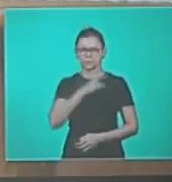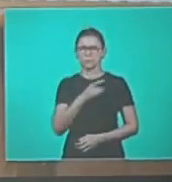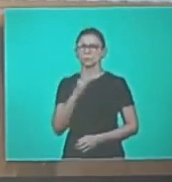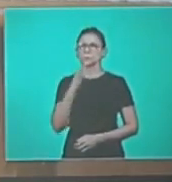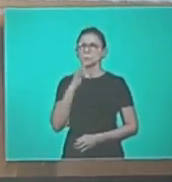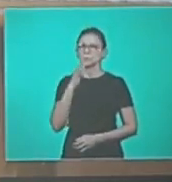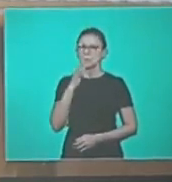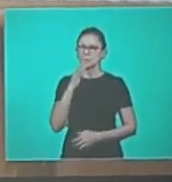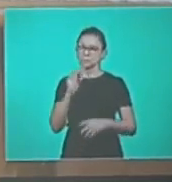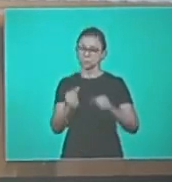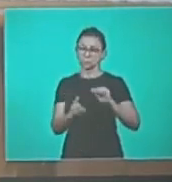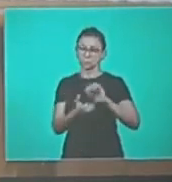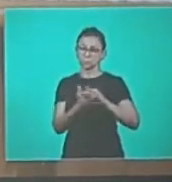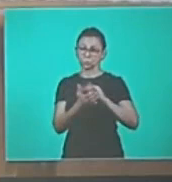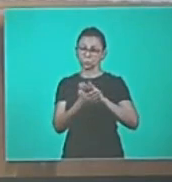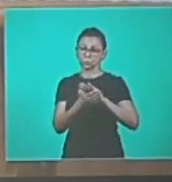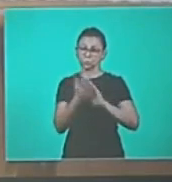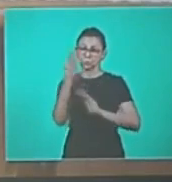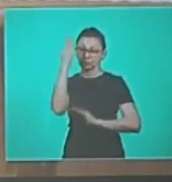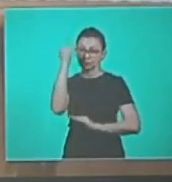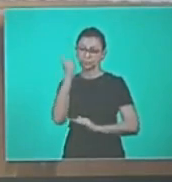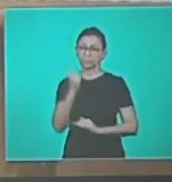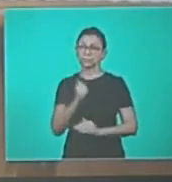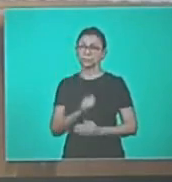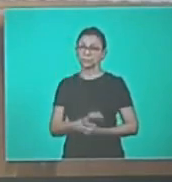So they know the song,